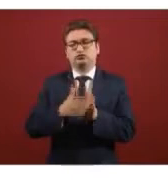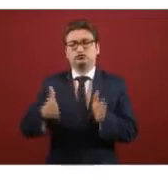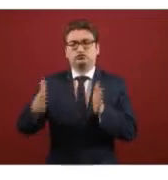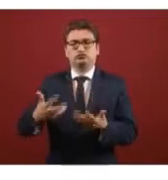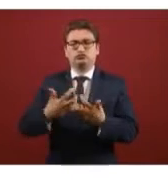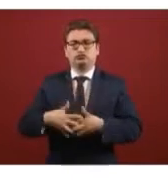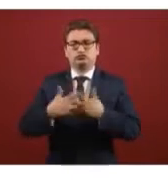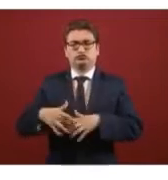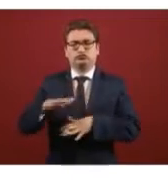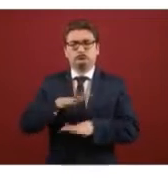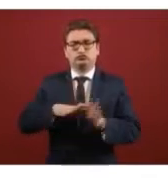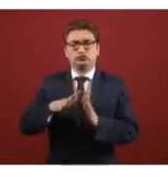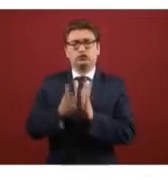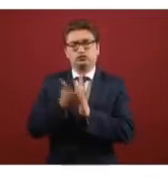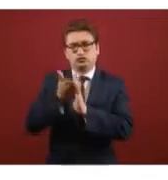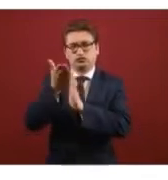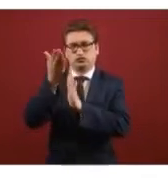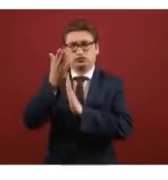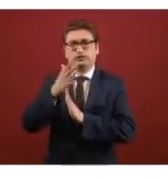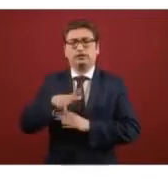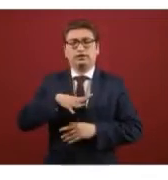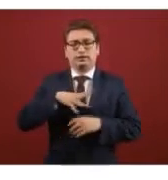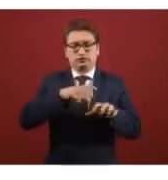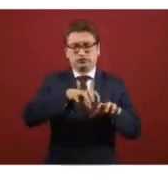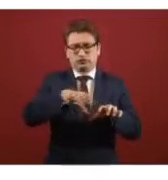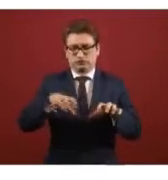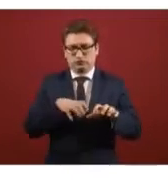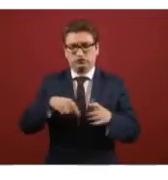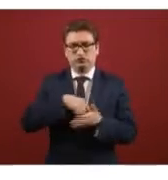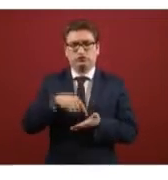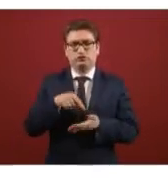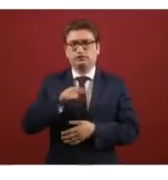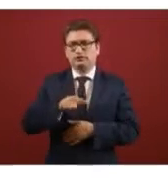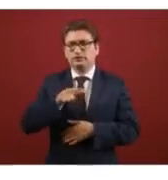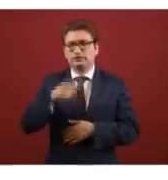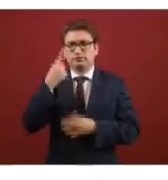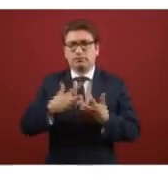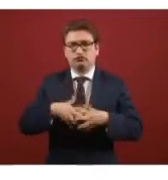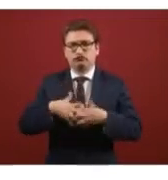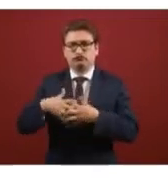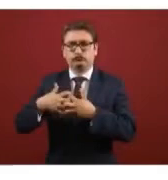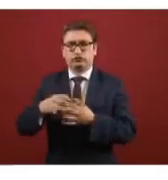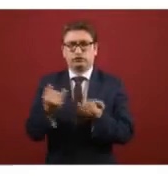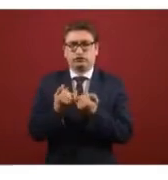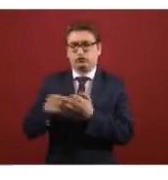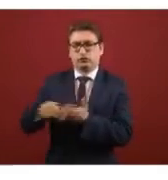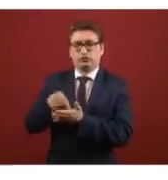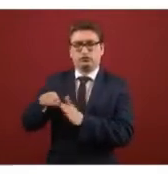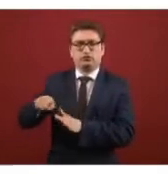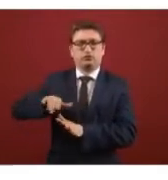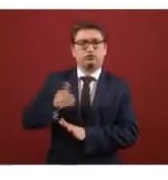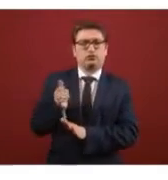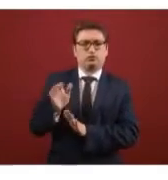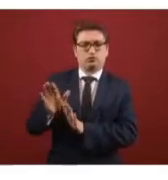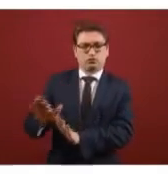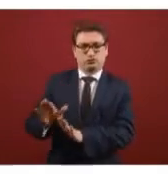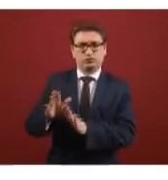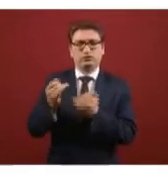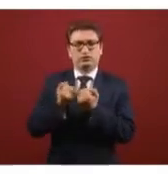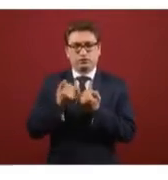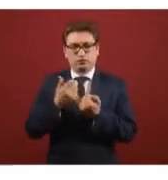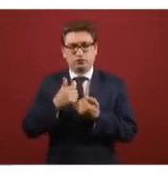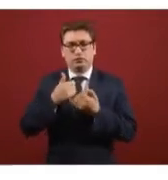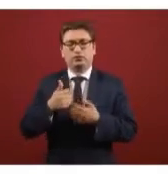va a tener development, 17 plantas de and it proceso, will have va a tener 17 almacenamiento y la processing integración plants de servicios auxiliares. and